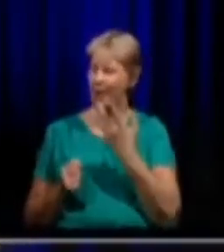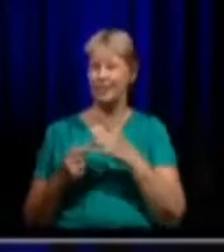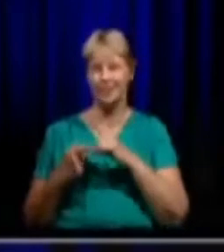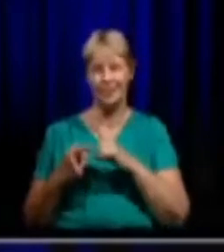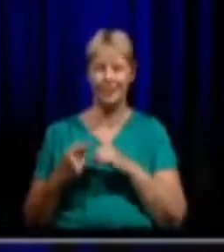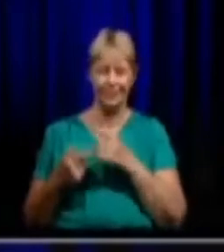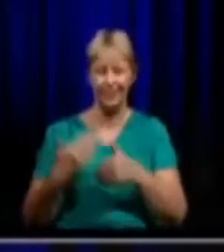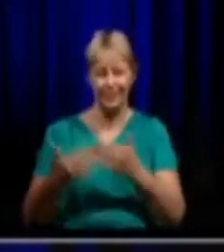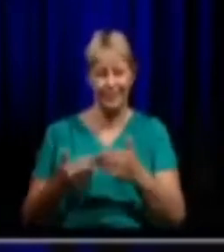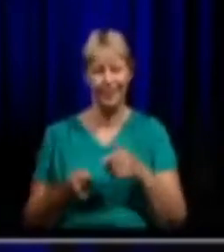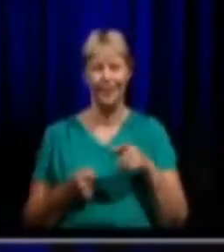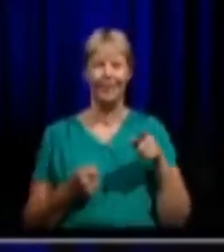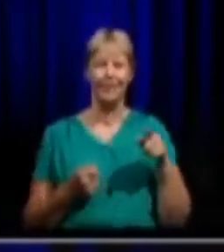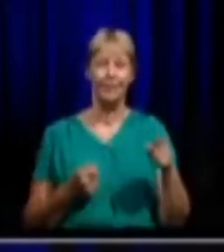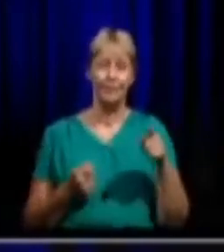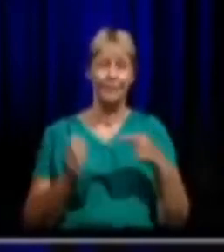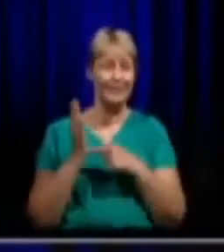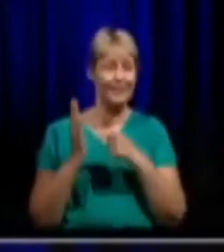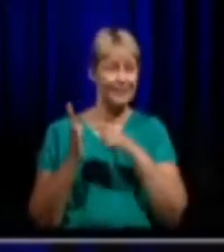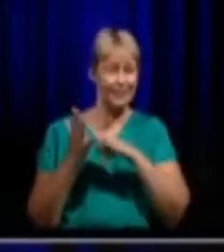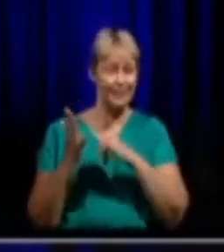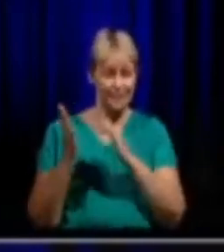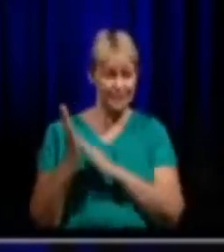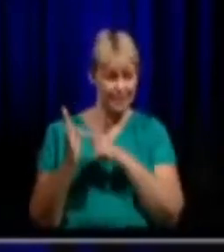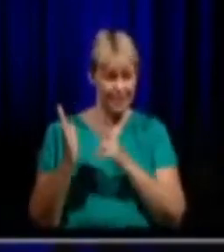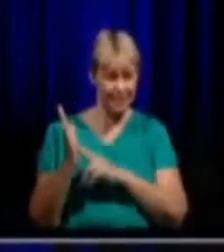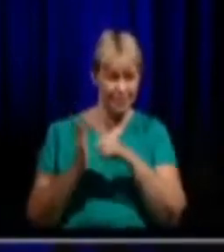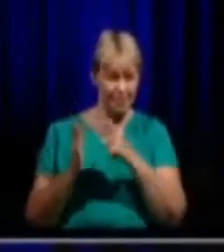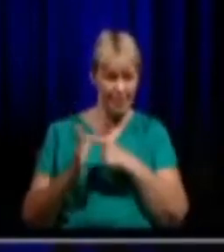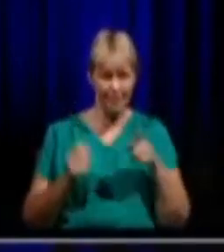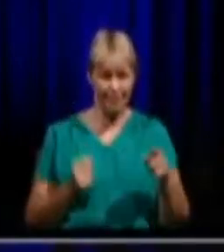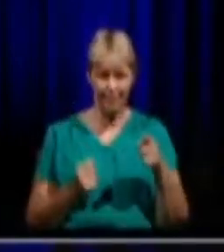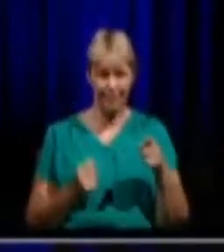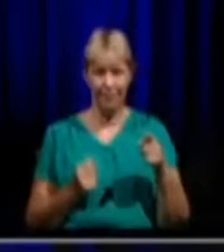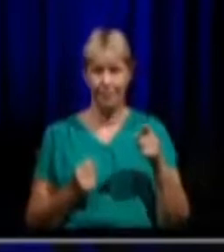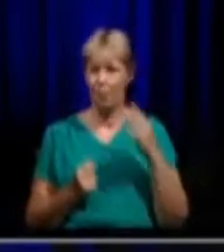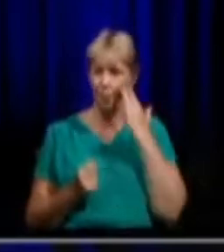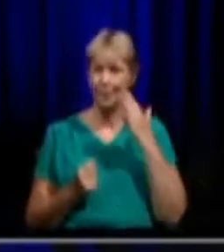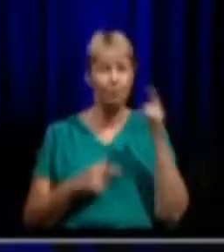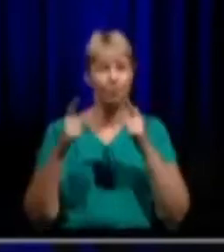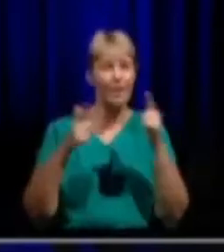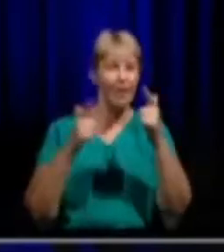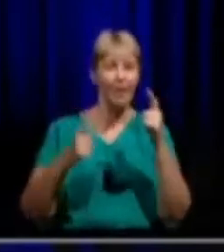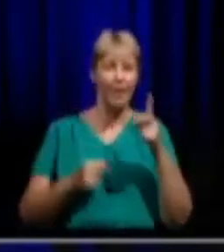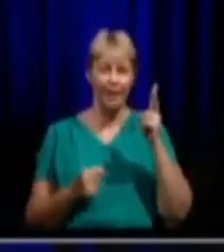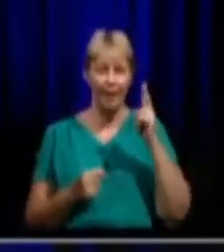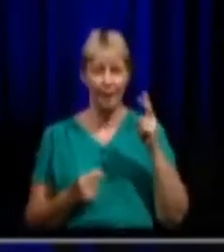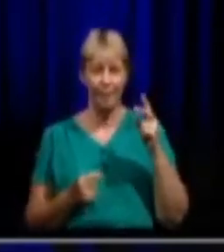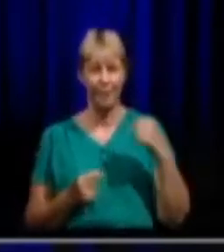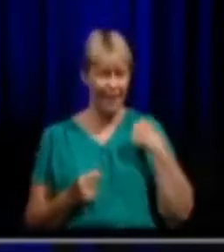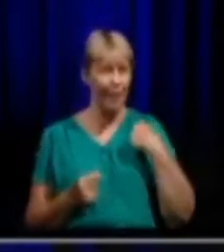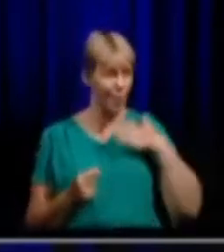Tasmania is the one that we're looking at now to take our family down. Greek, when we can travel again, I'm going to go nuts. Like holidays, where I covet